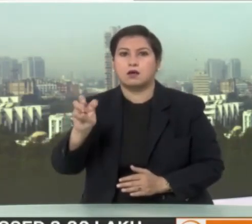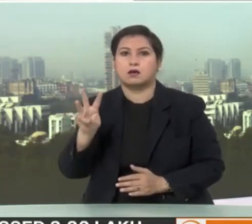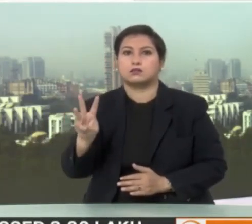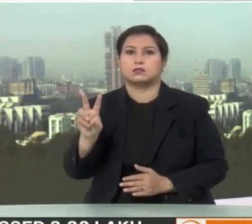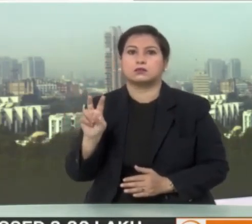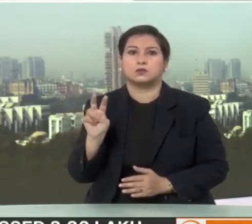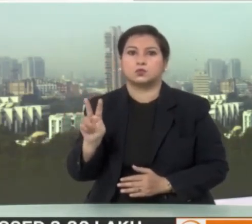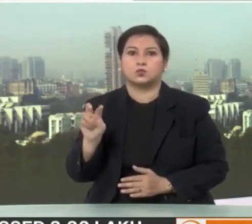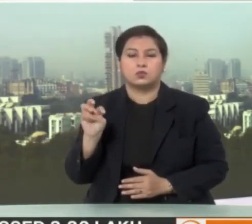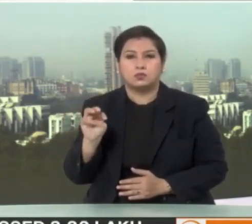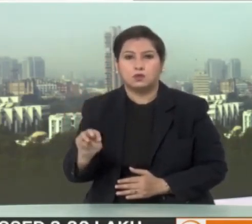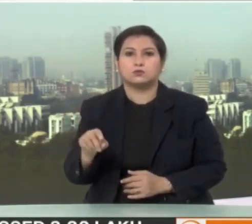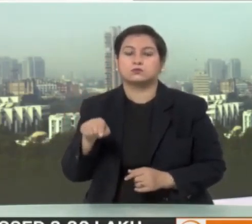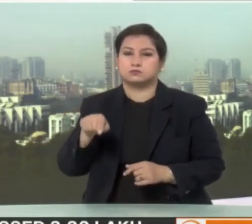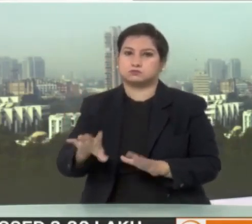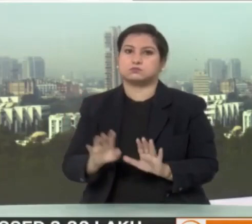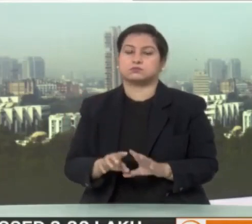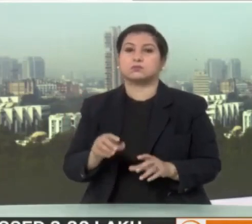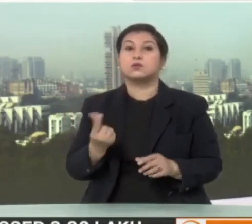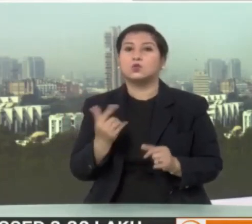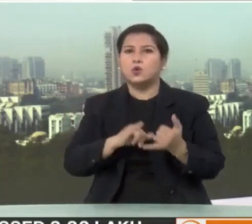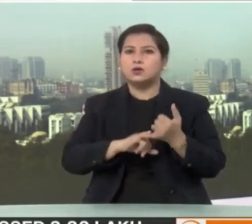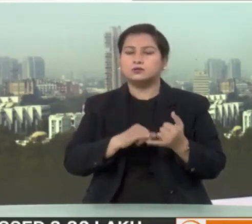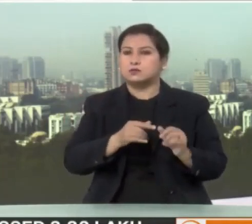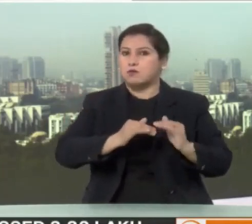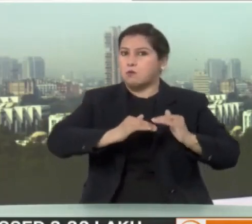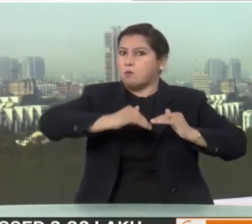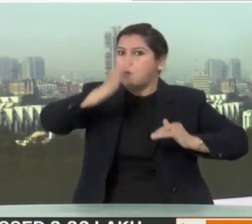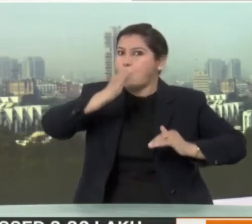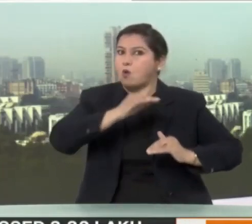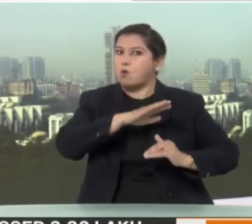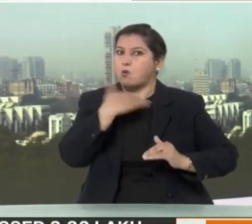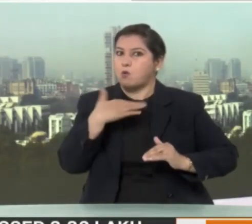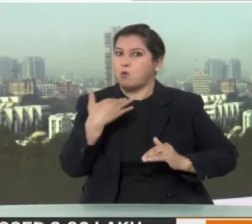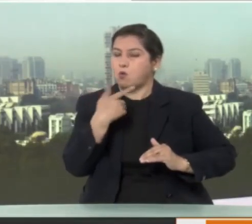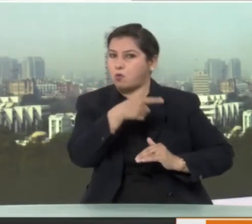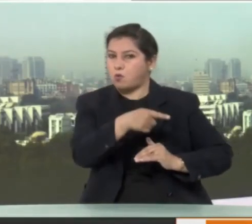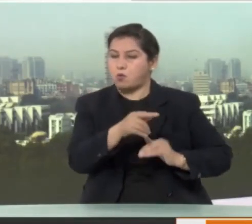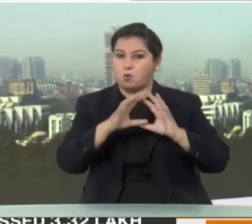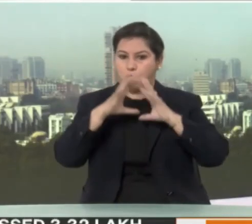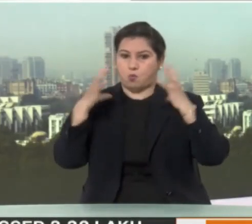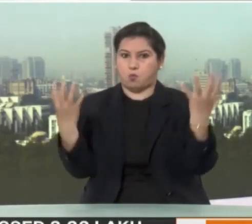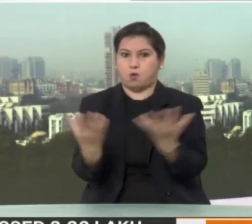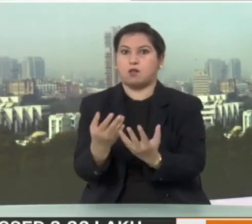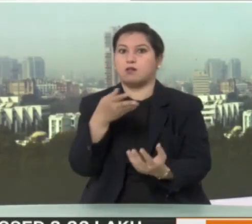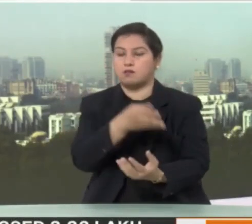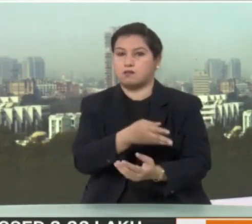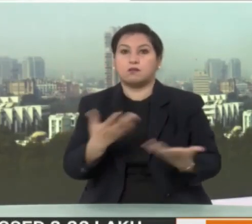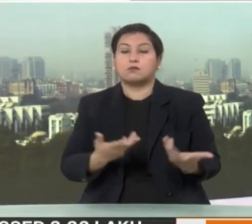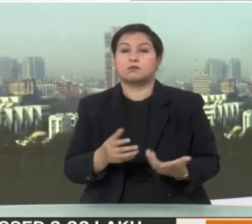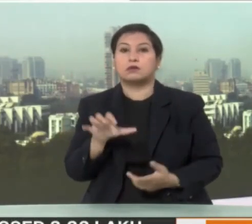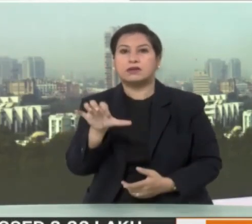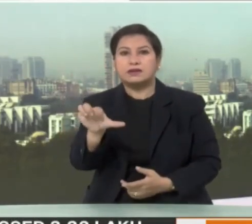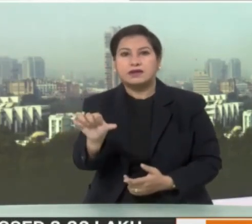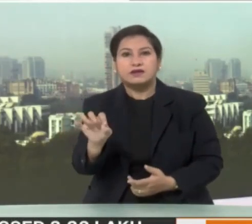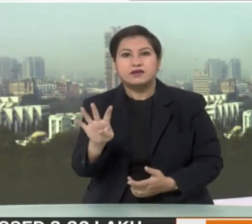3,32,876. The US currently accounted for the highest number of COVID-19 deaths in the world at